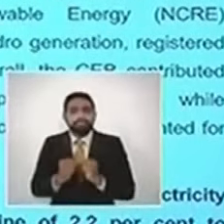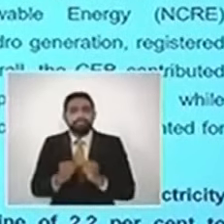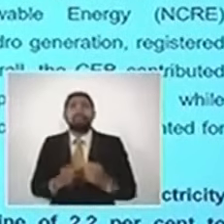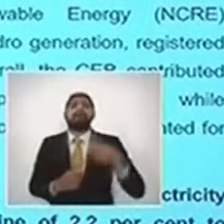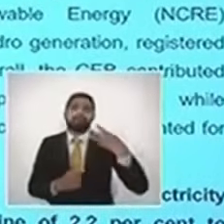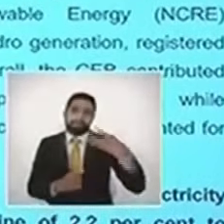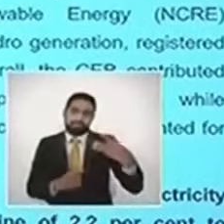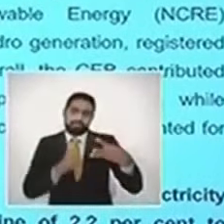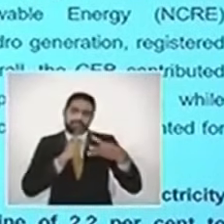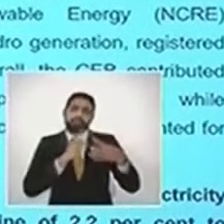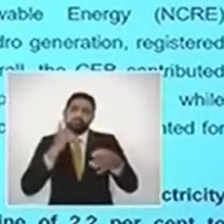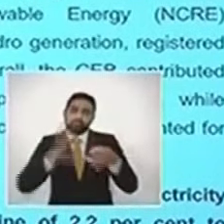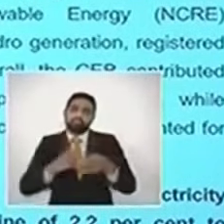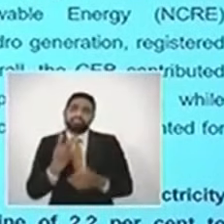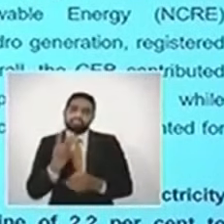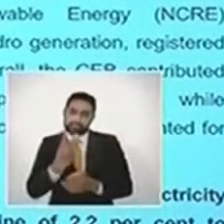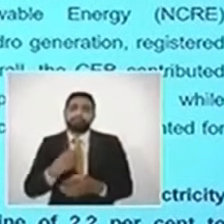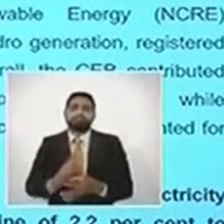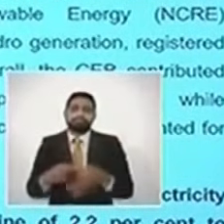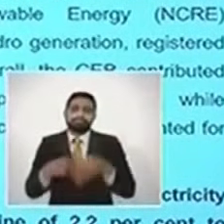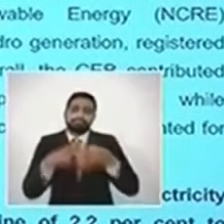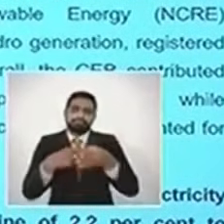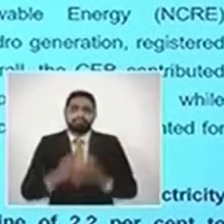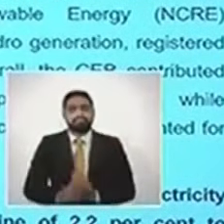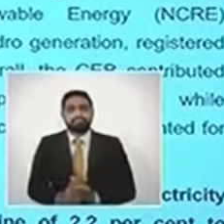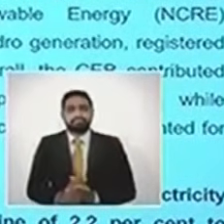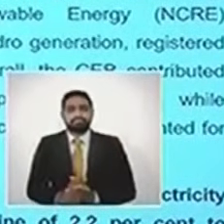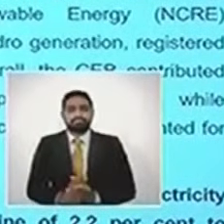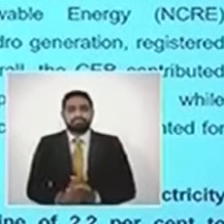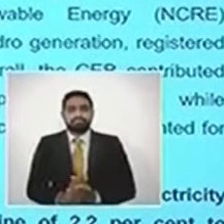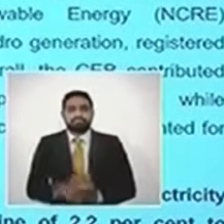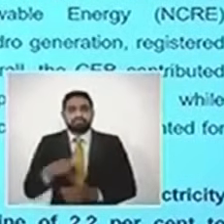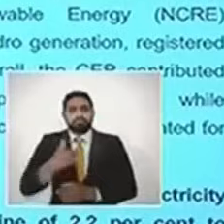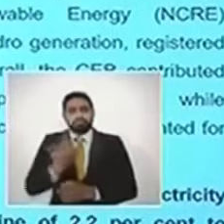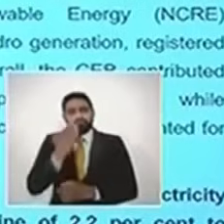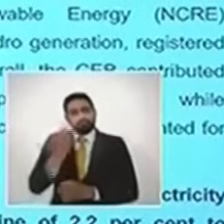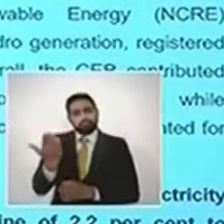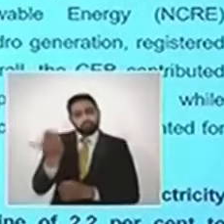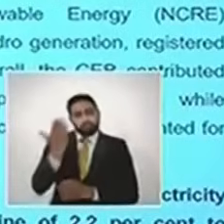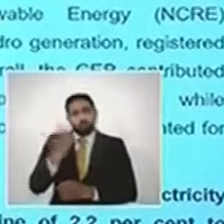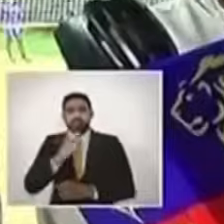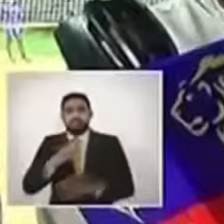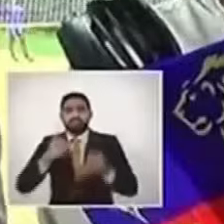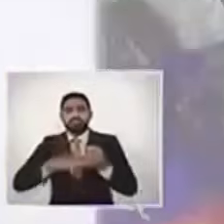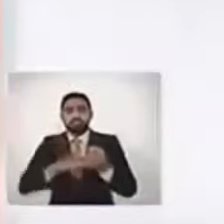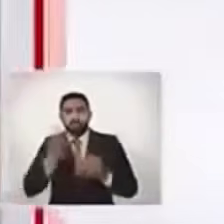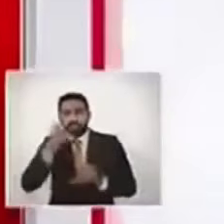have at the moment when we take a look at the situation surrounding the oil refinery in Sapukaskanda.